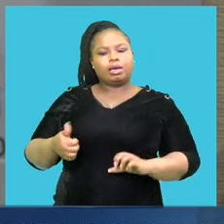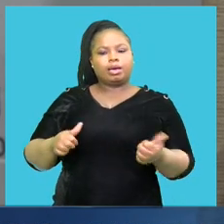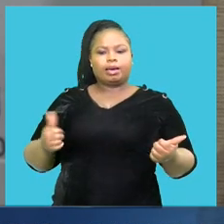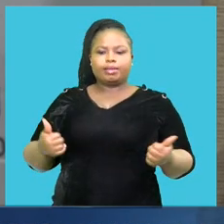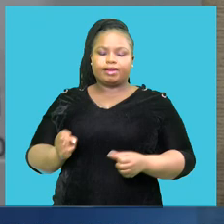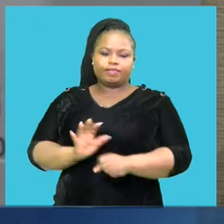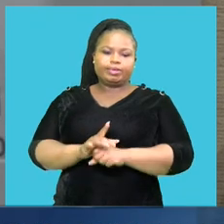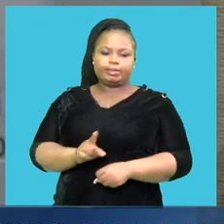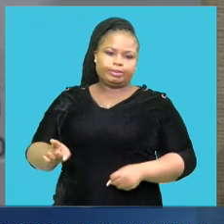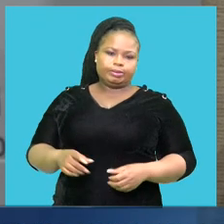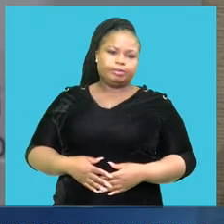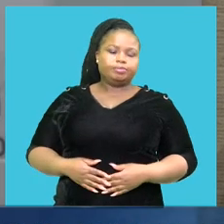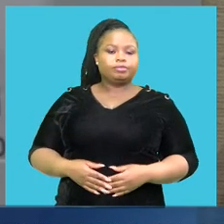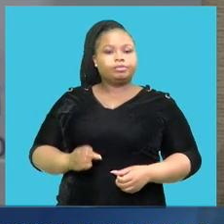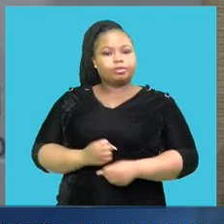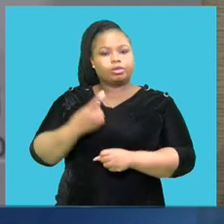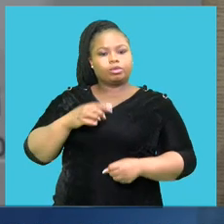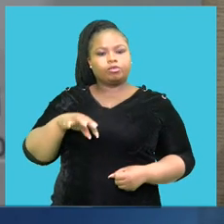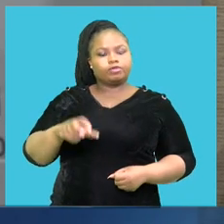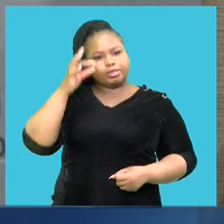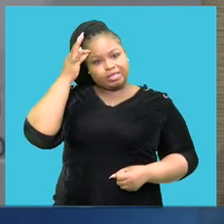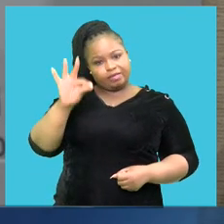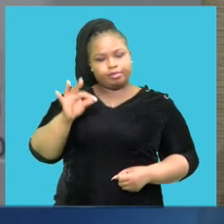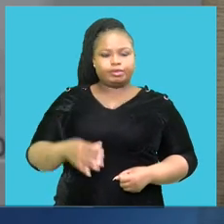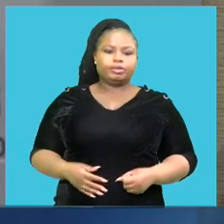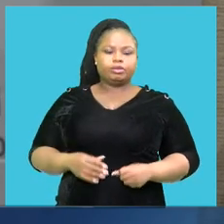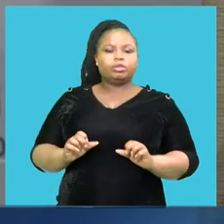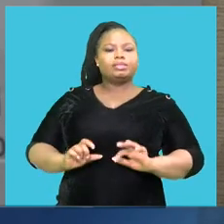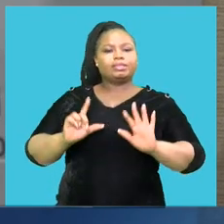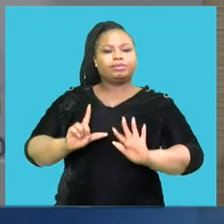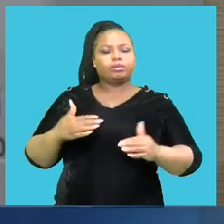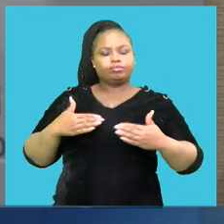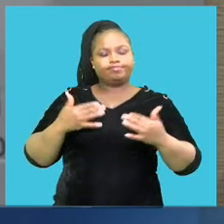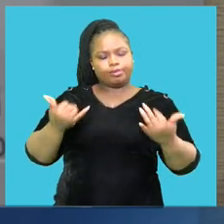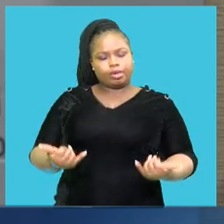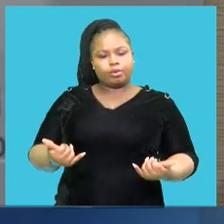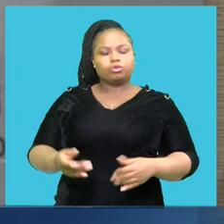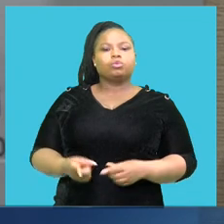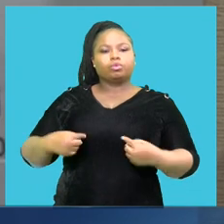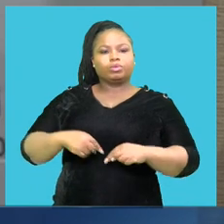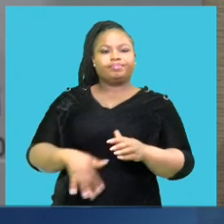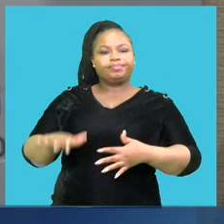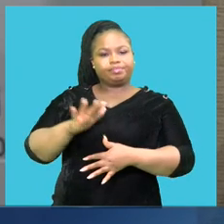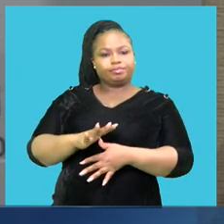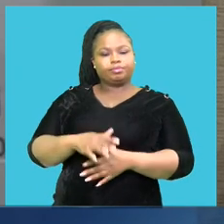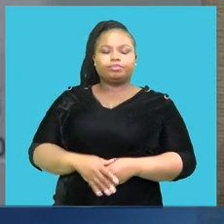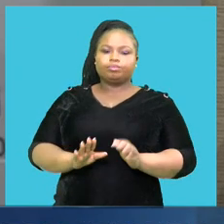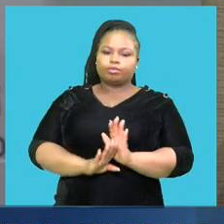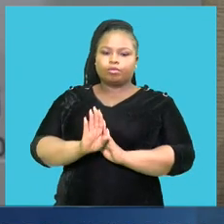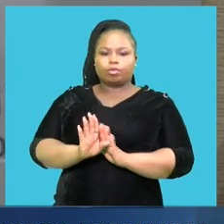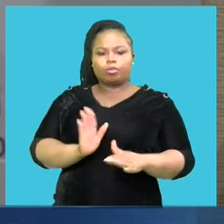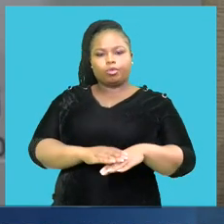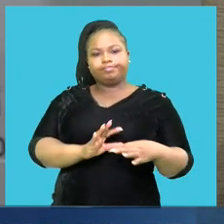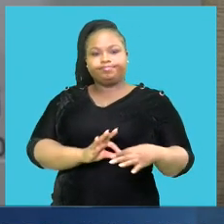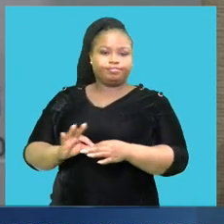affected beneficiaries. As the Gauteng Provincial Government 7th Administration, we have prioritized improving the relationship